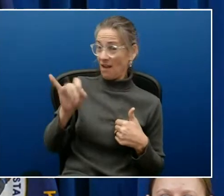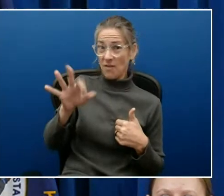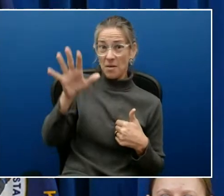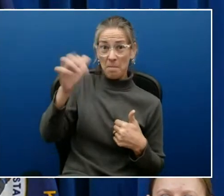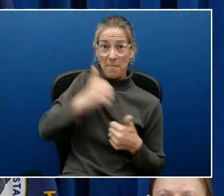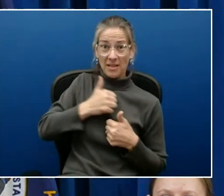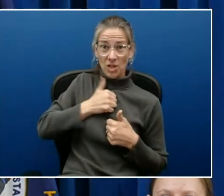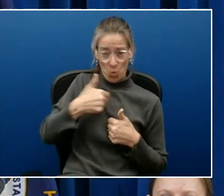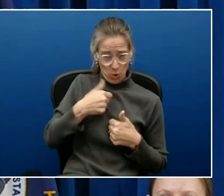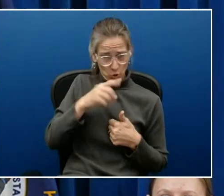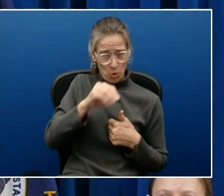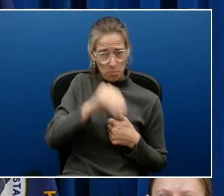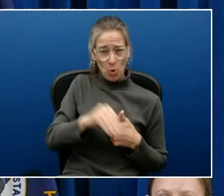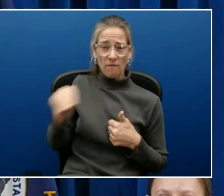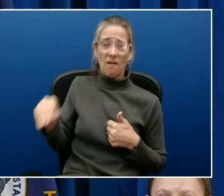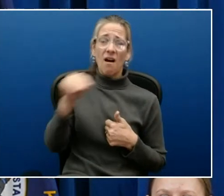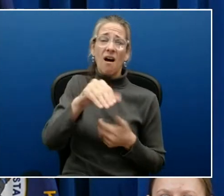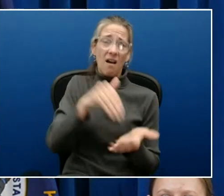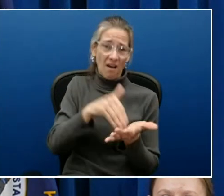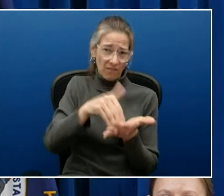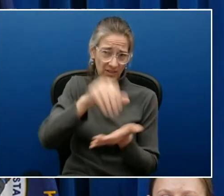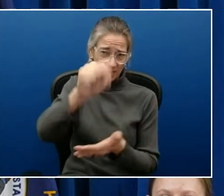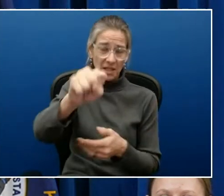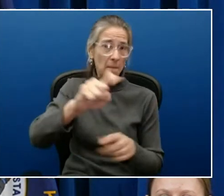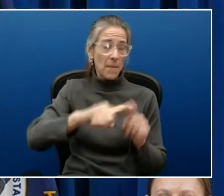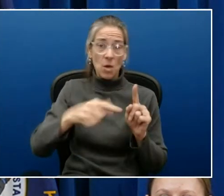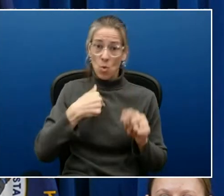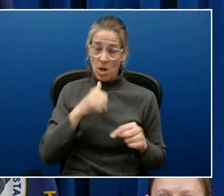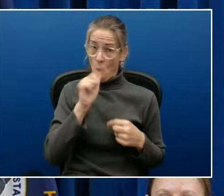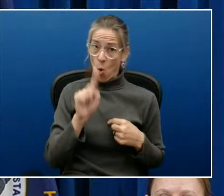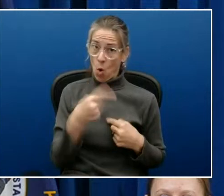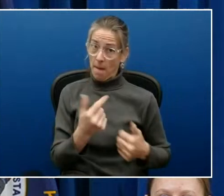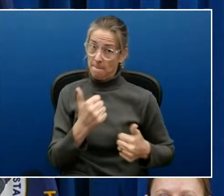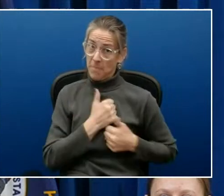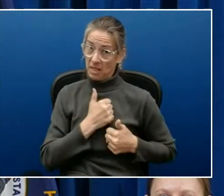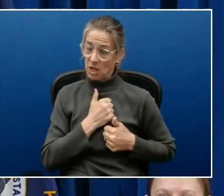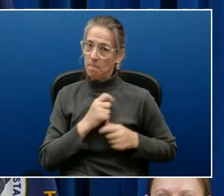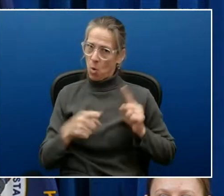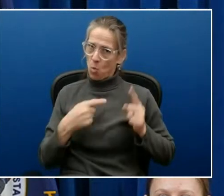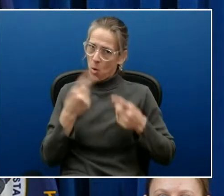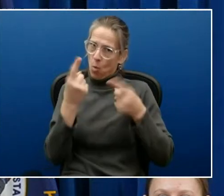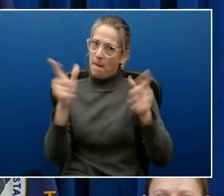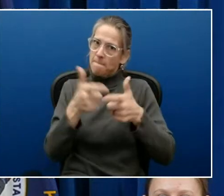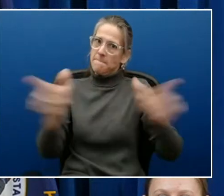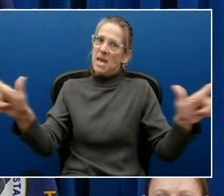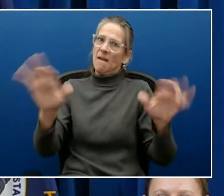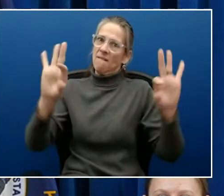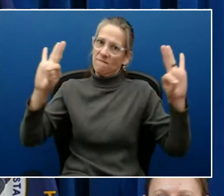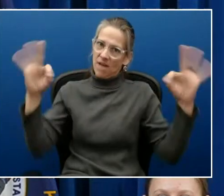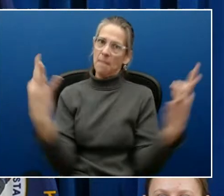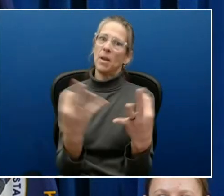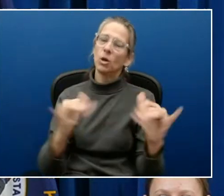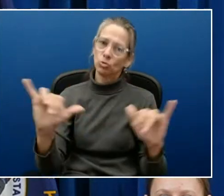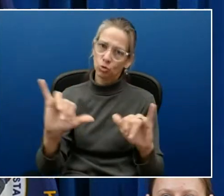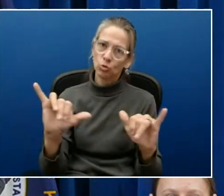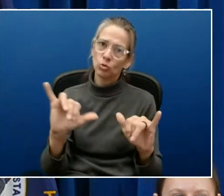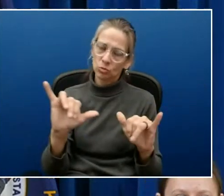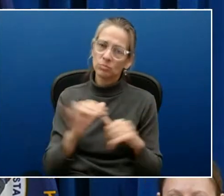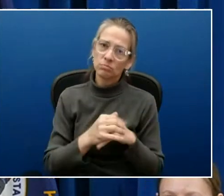want you guys to remember we are not only the military, but we are one big family all together.